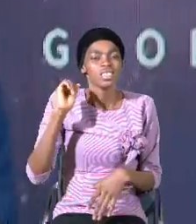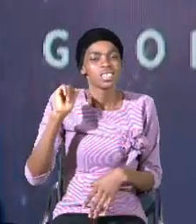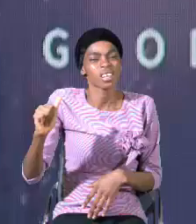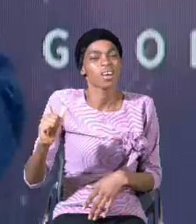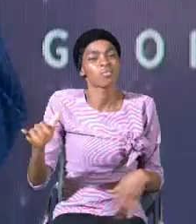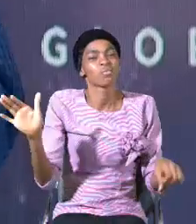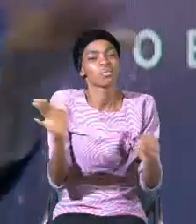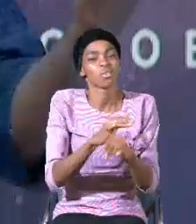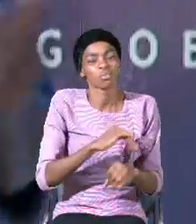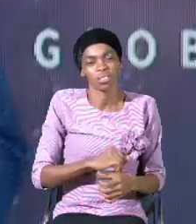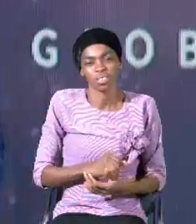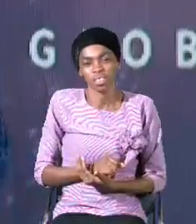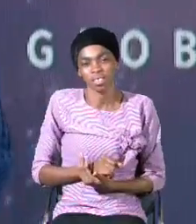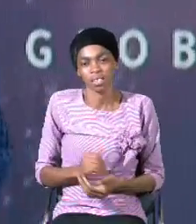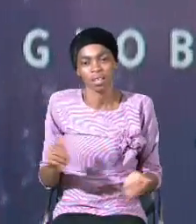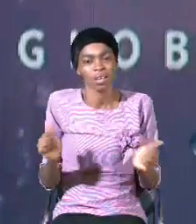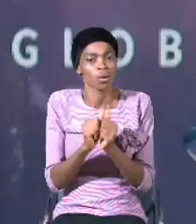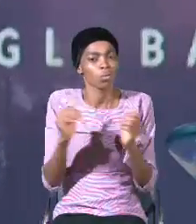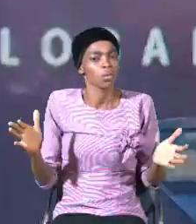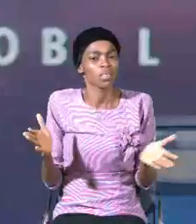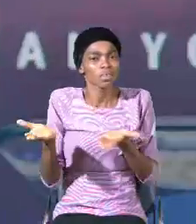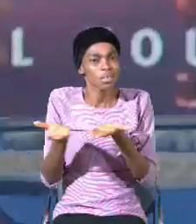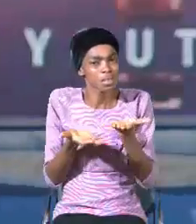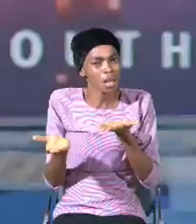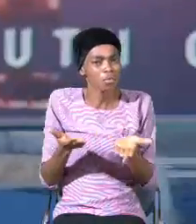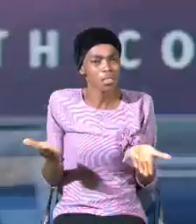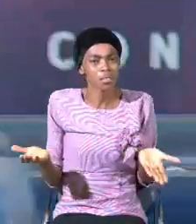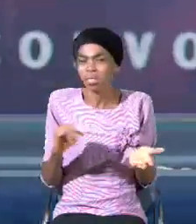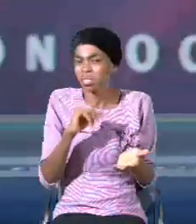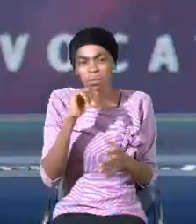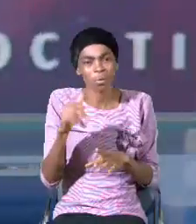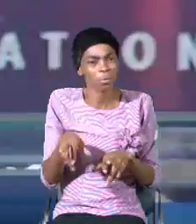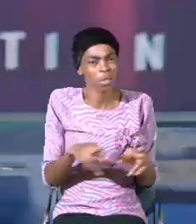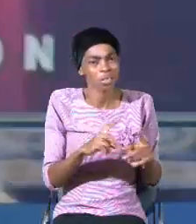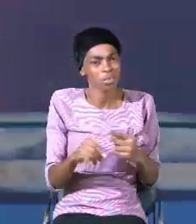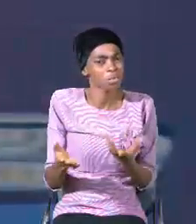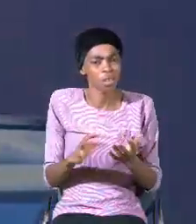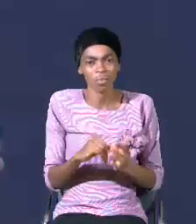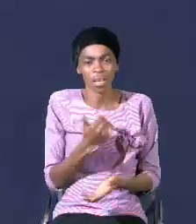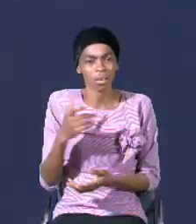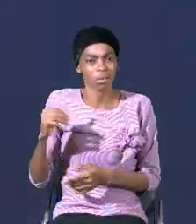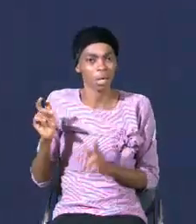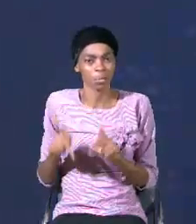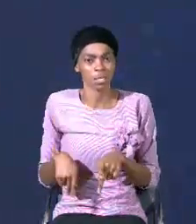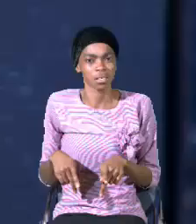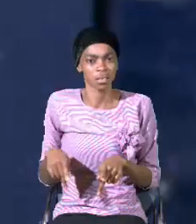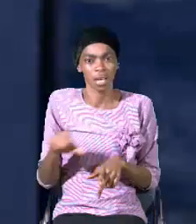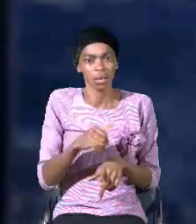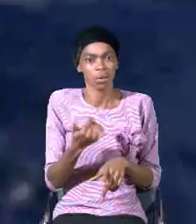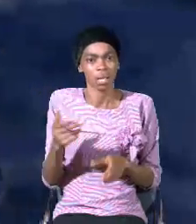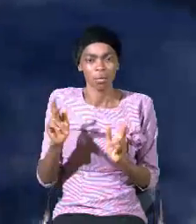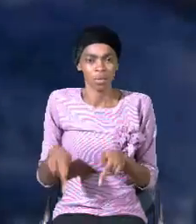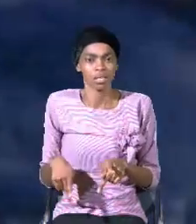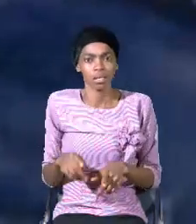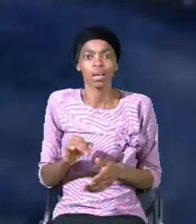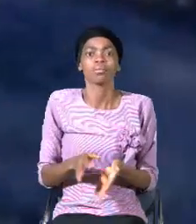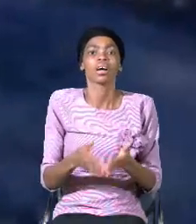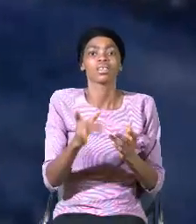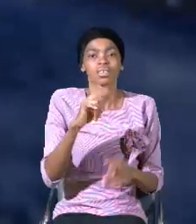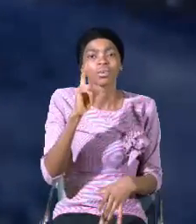Self-sufficiency without service. He wasn't ready to serve any other person. I'm asking you, what you